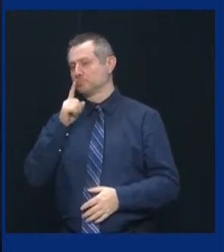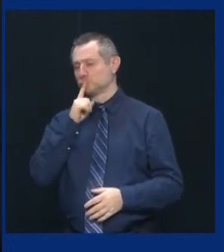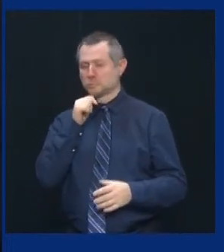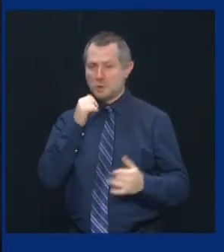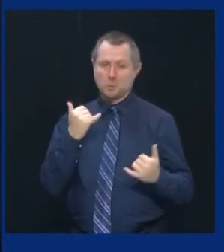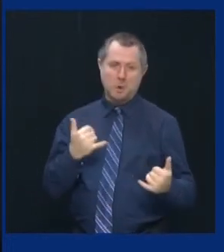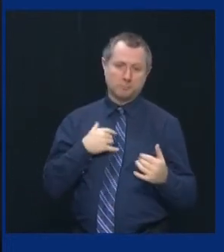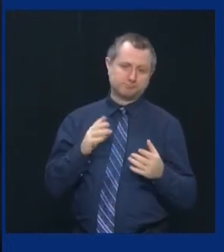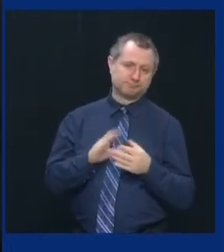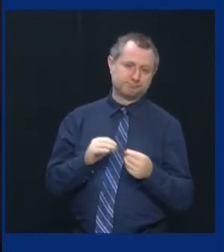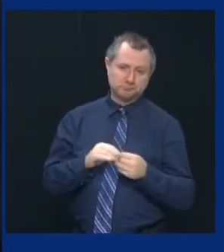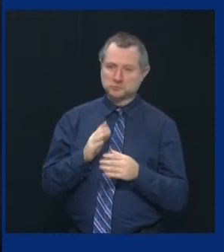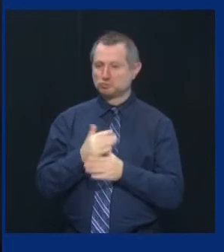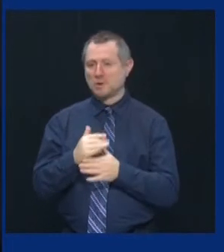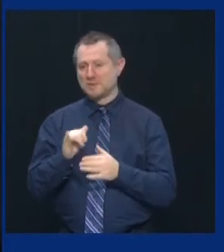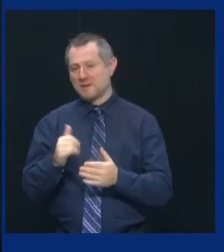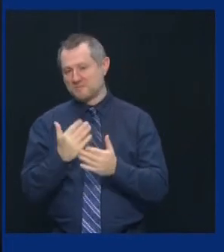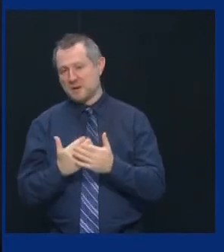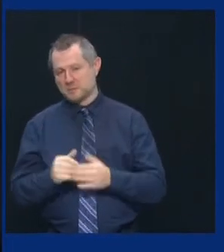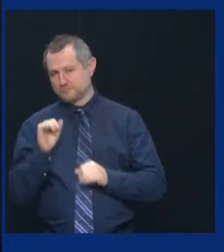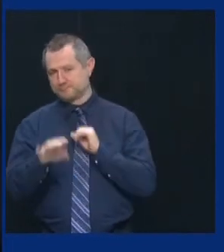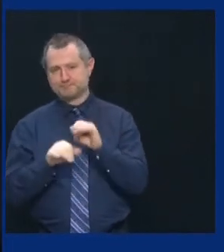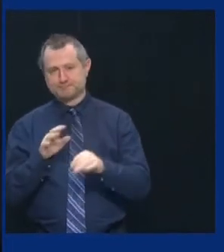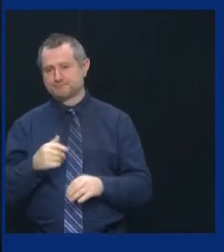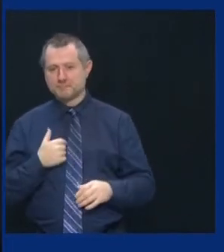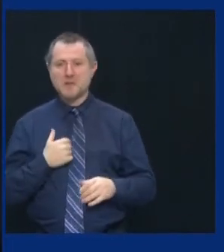that I would convey that wouldn't compromise the